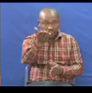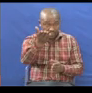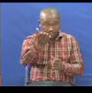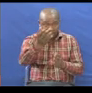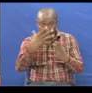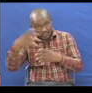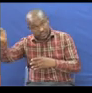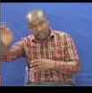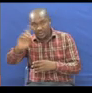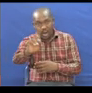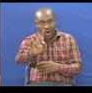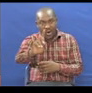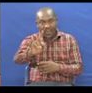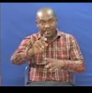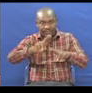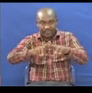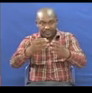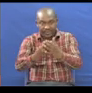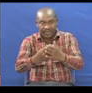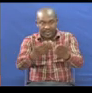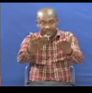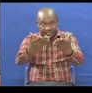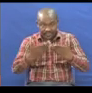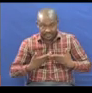are, at least for the time when we are together here.